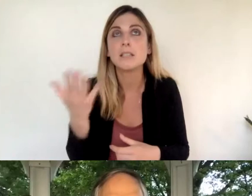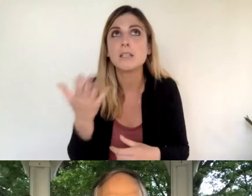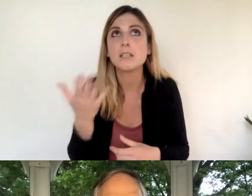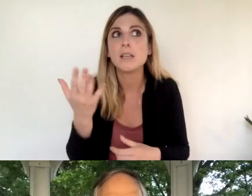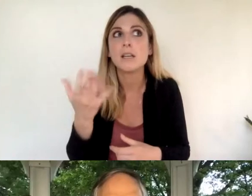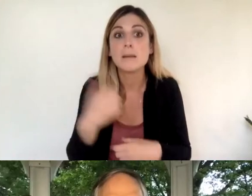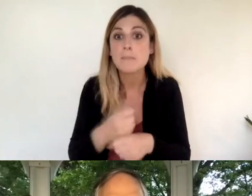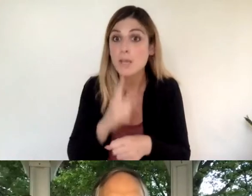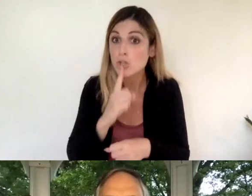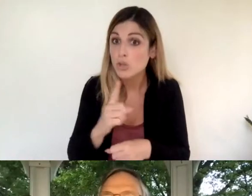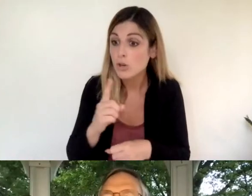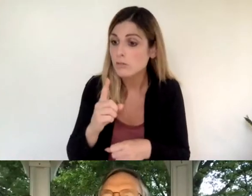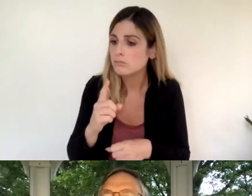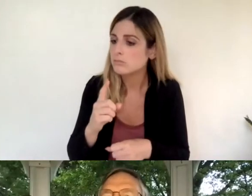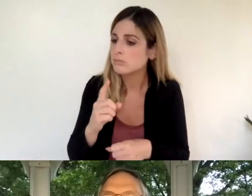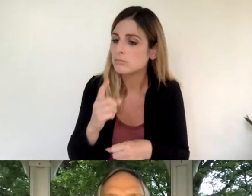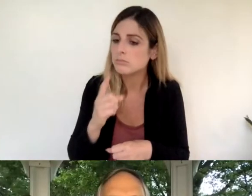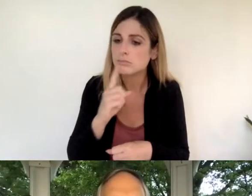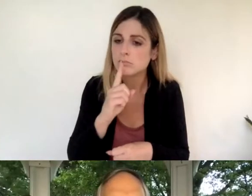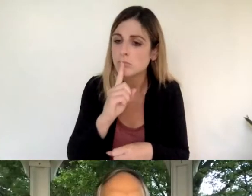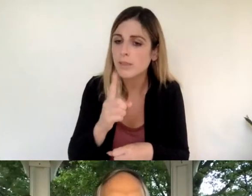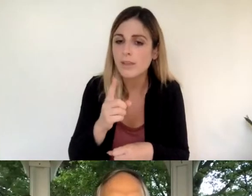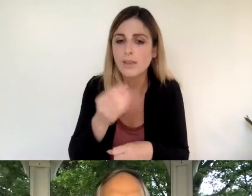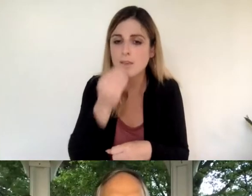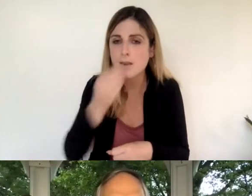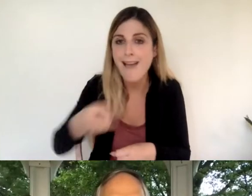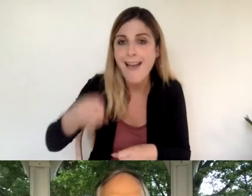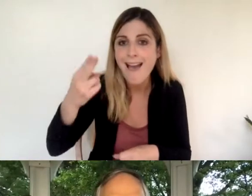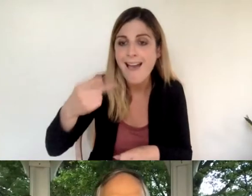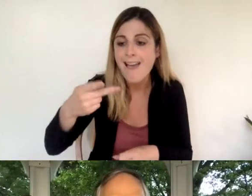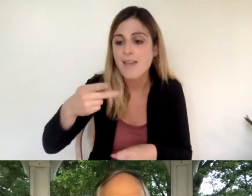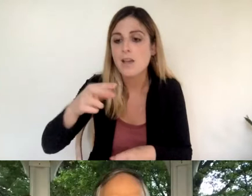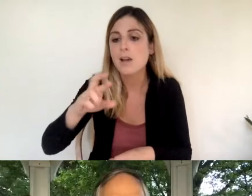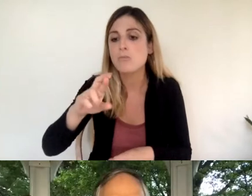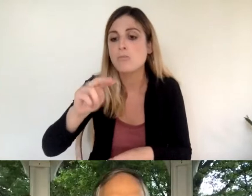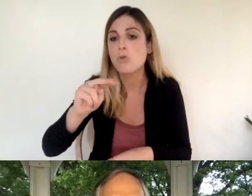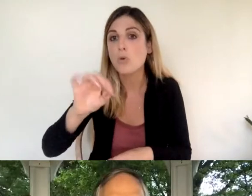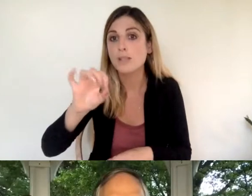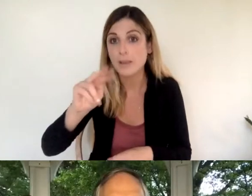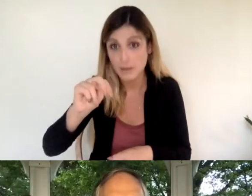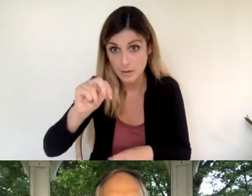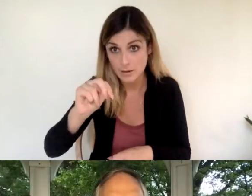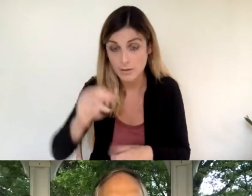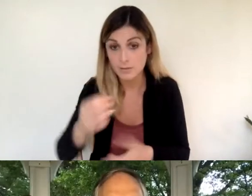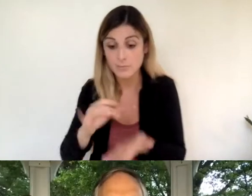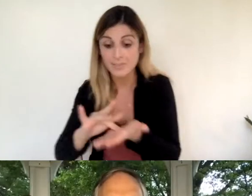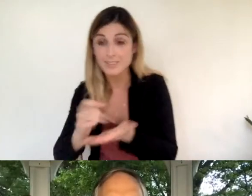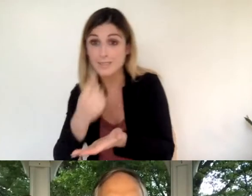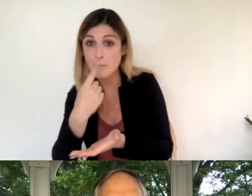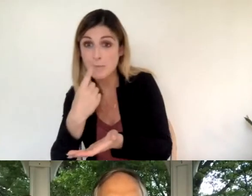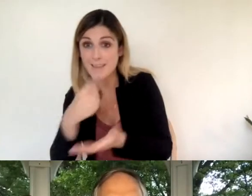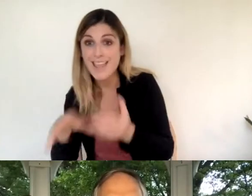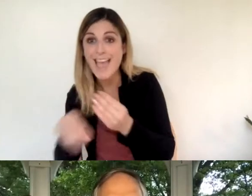making sure that your diet is really rich in protein, taking a little bit extra calcium and vitamin D from supplements, and then